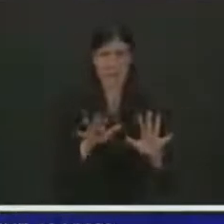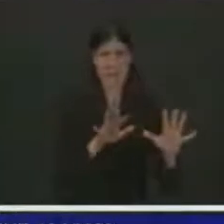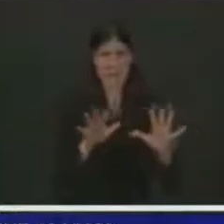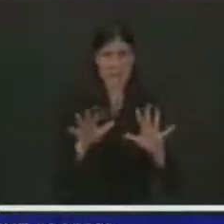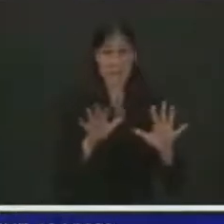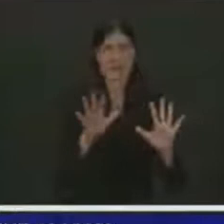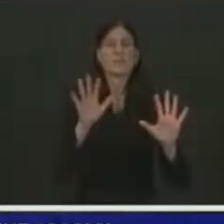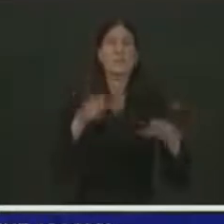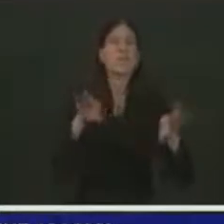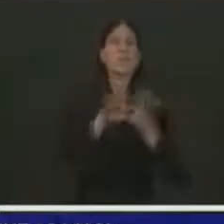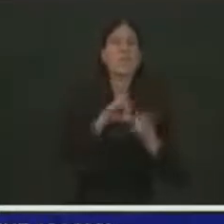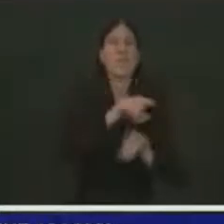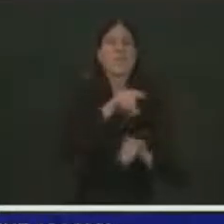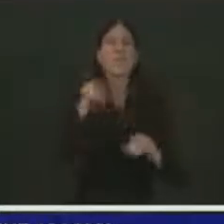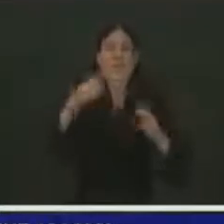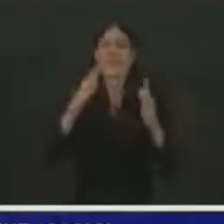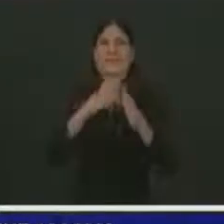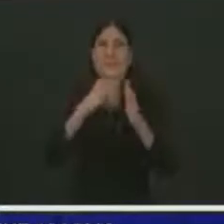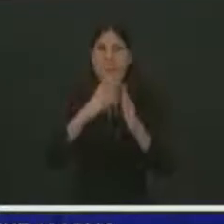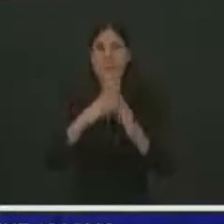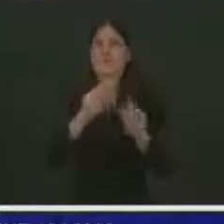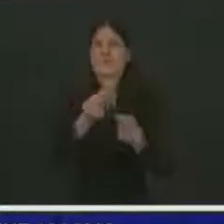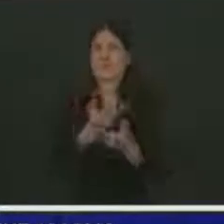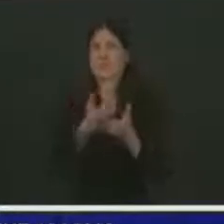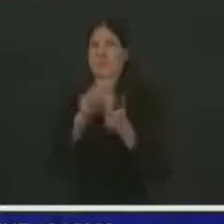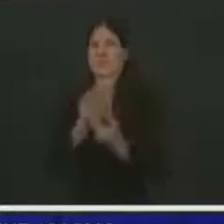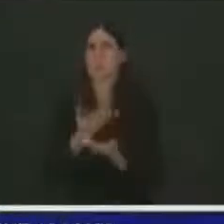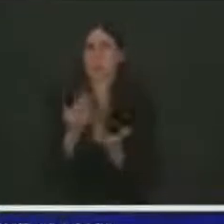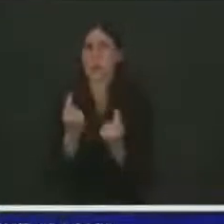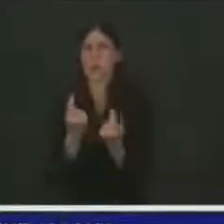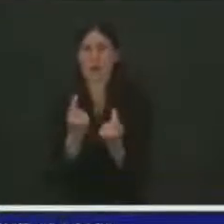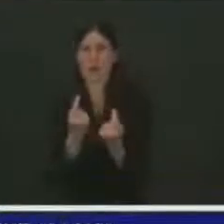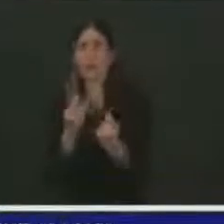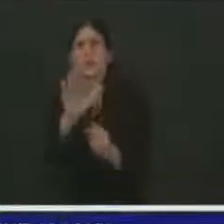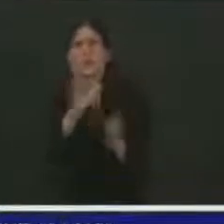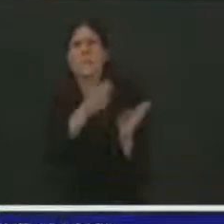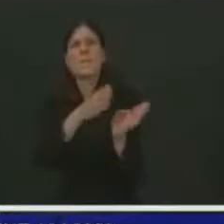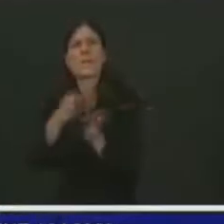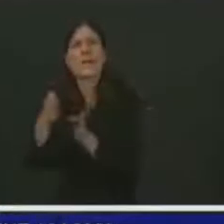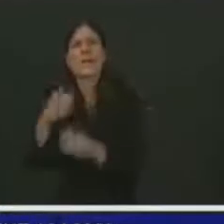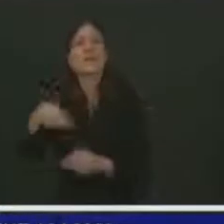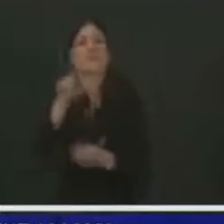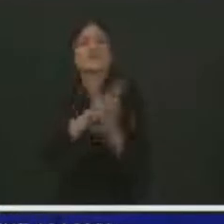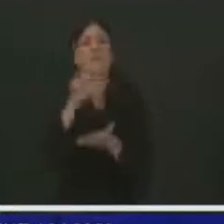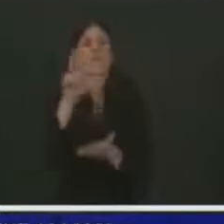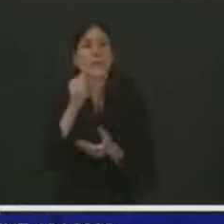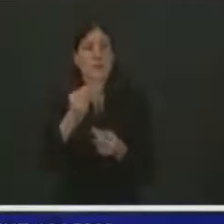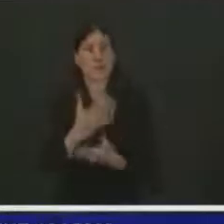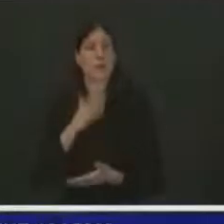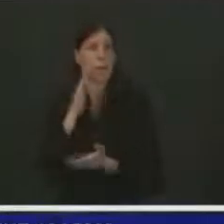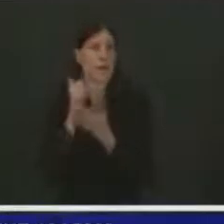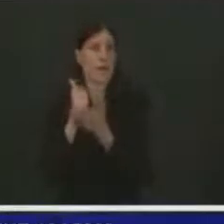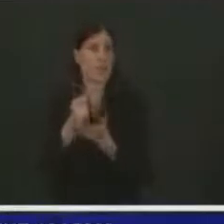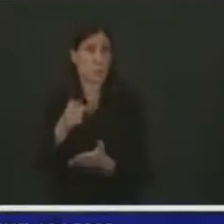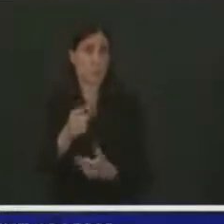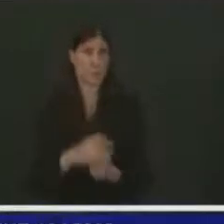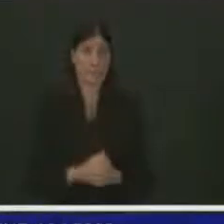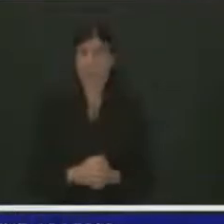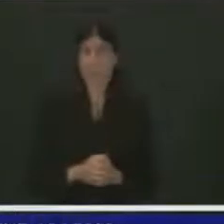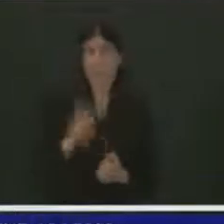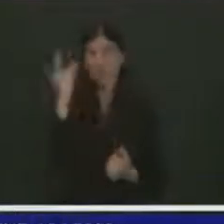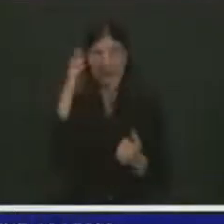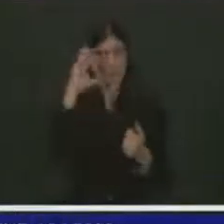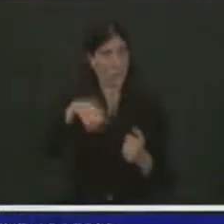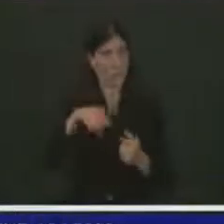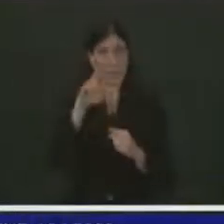for not right now, but in the course of the next couple months, what is your plans for transportation? How much extra is it going to cost? And